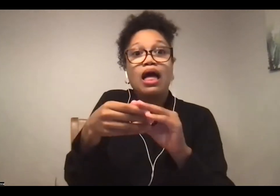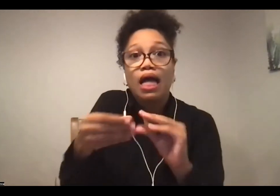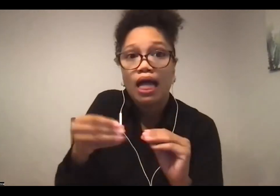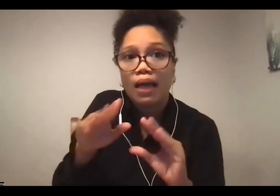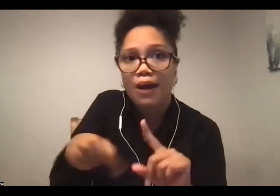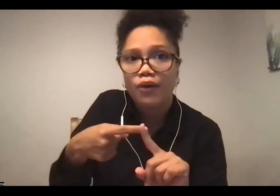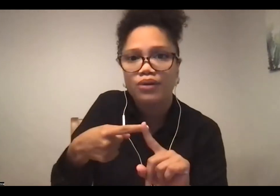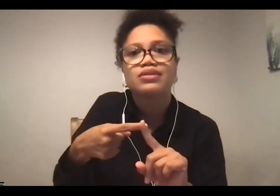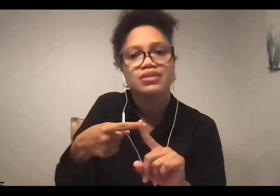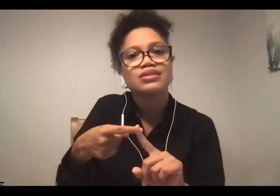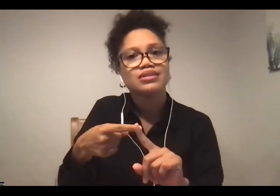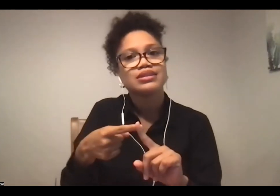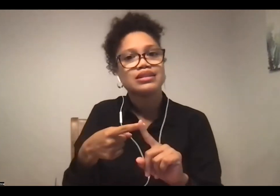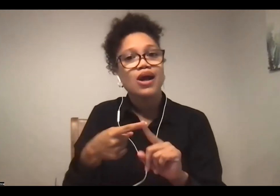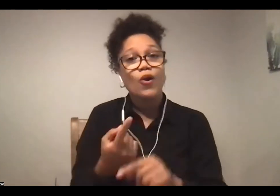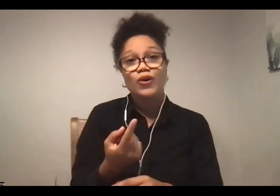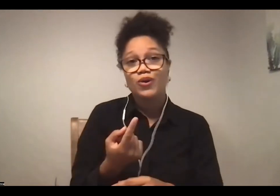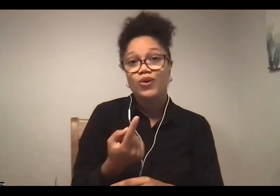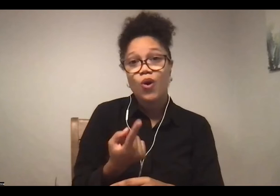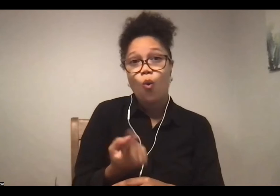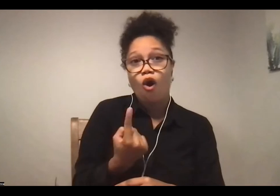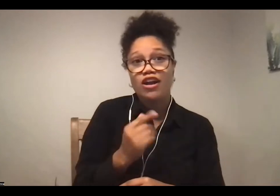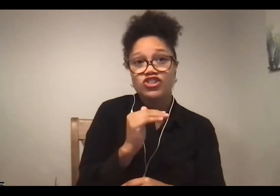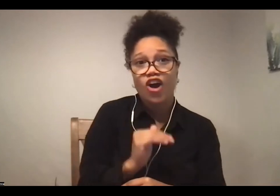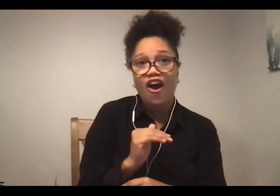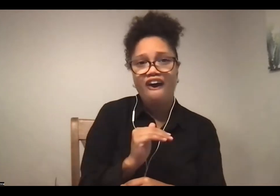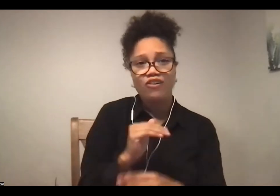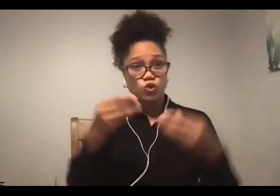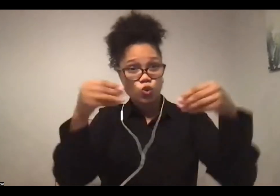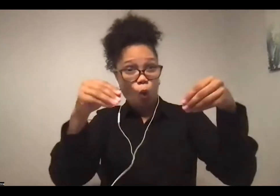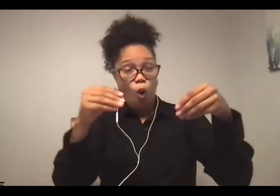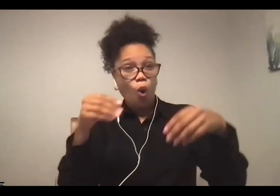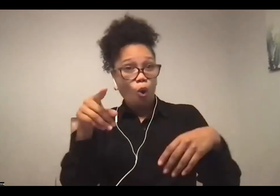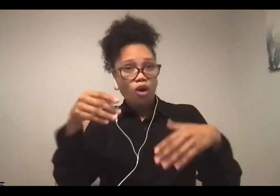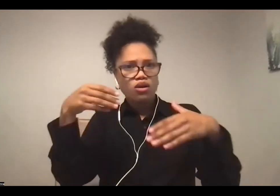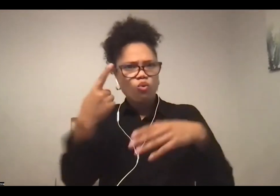how only one child was let in the store at a time,